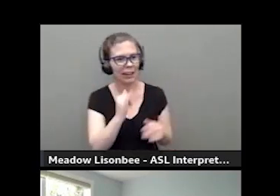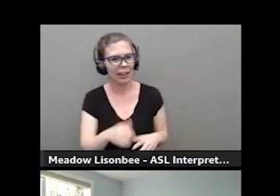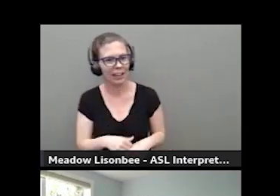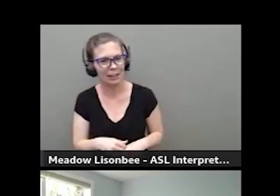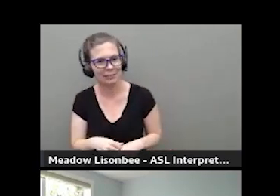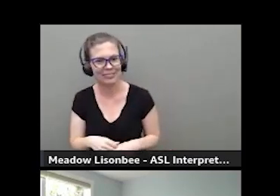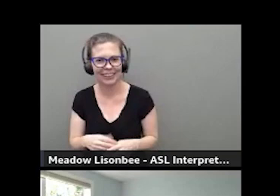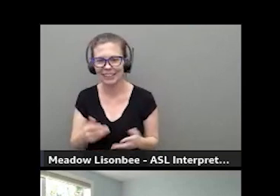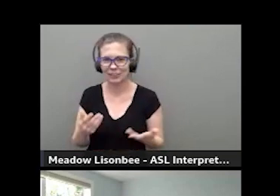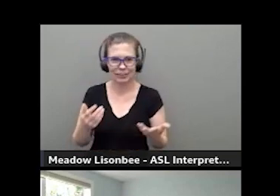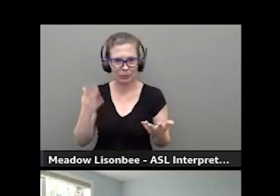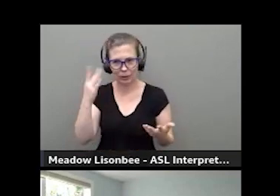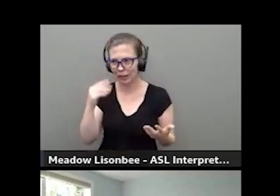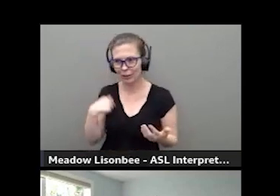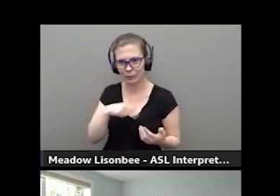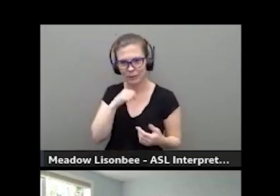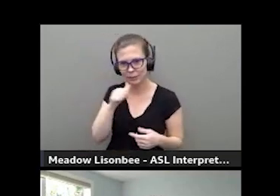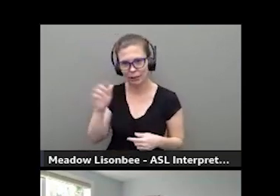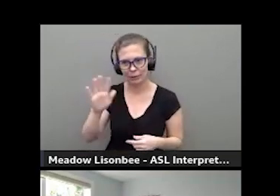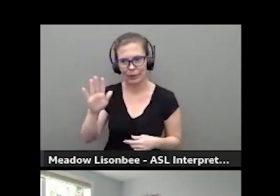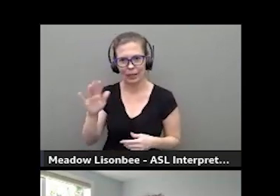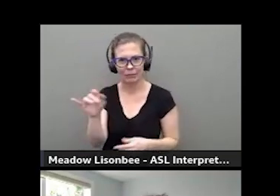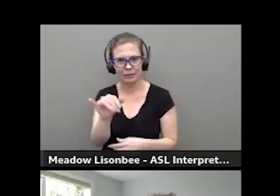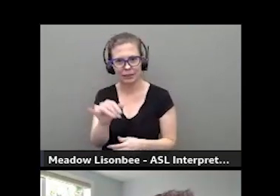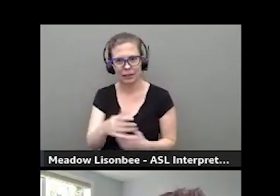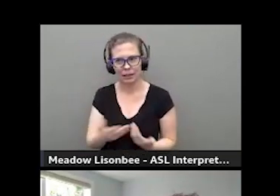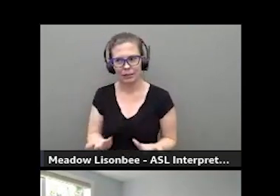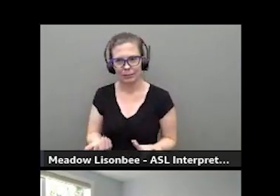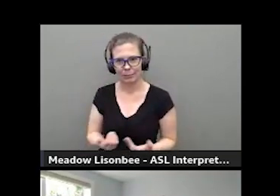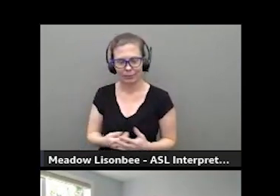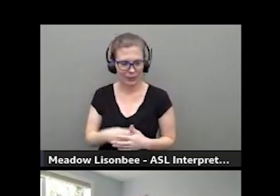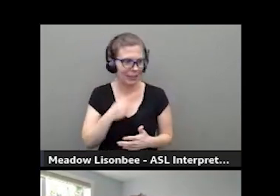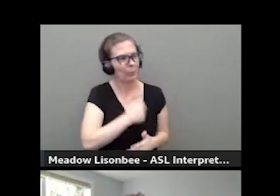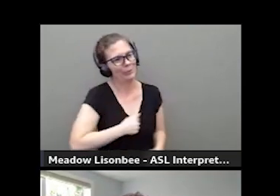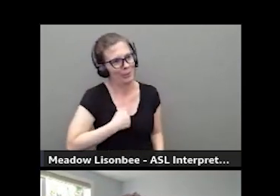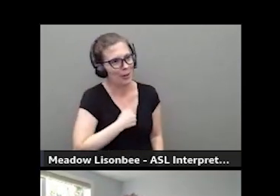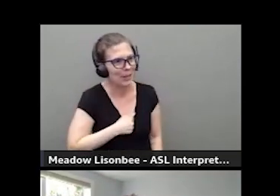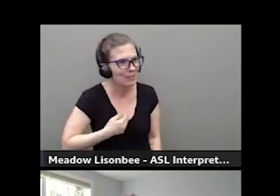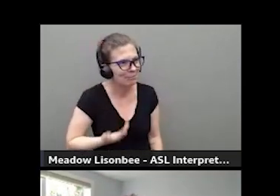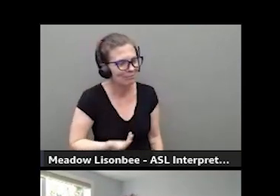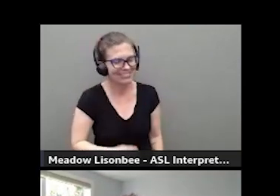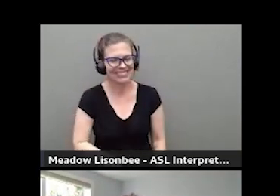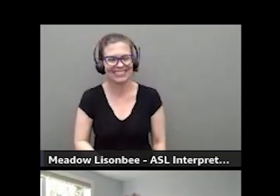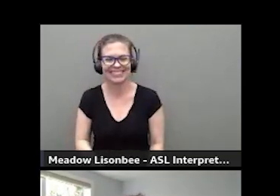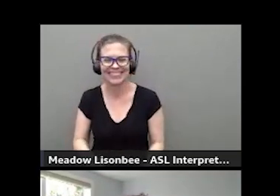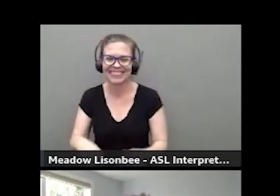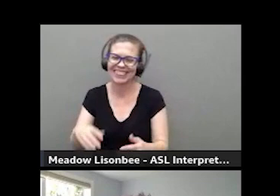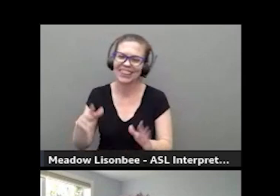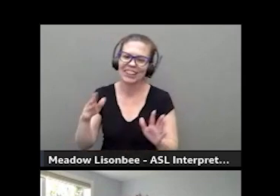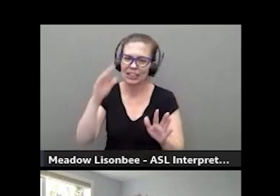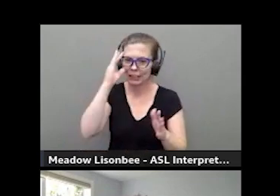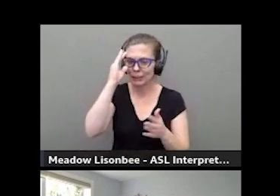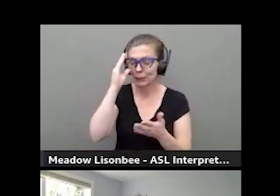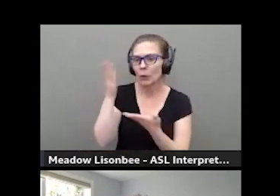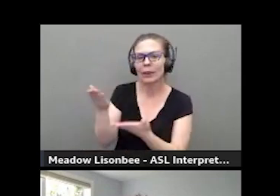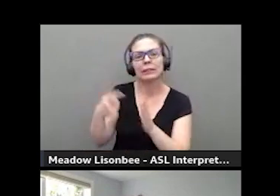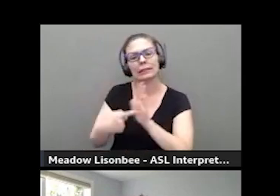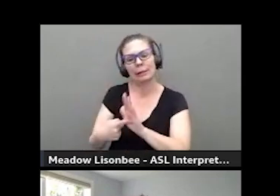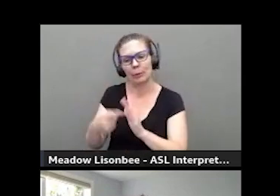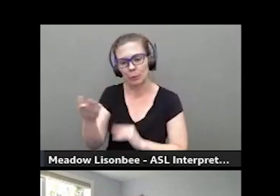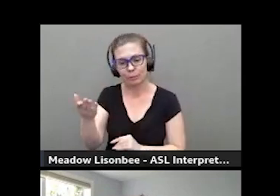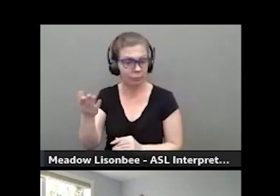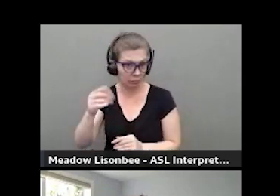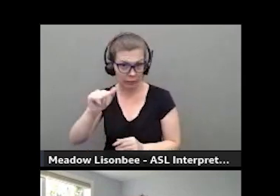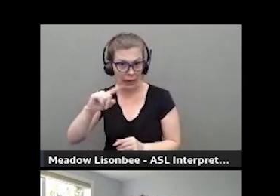like, why didn't we get to wave? I apologize for that. But so this is an example. And what